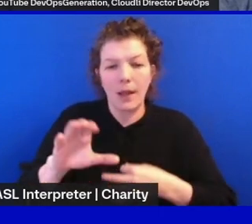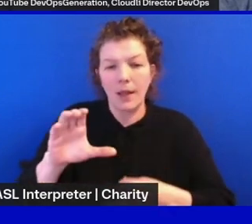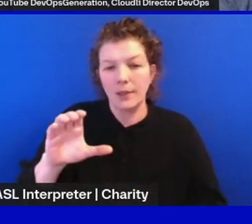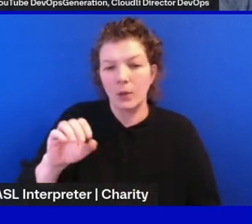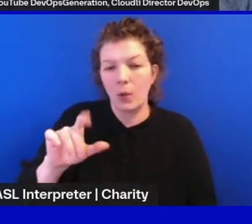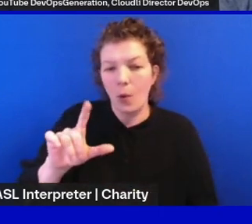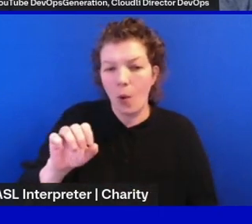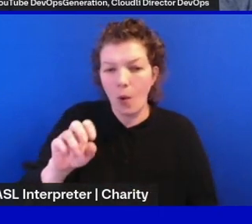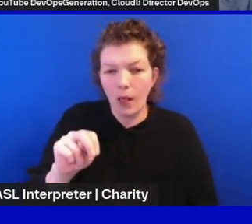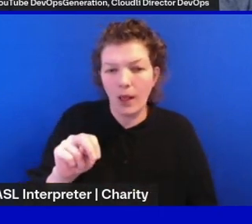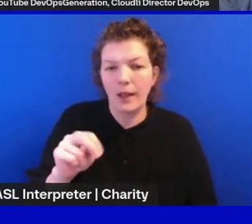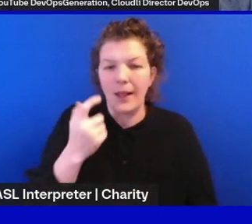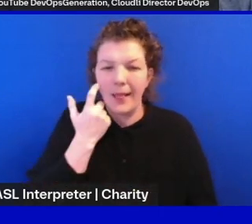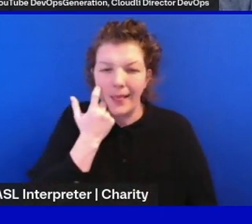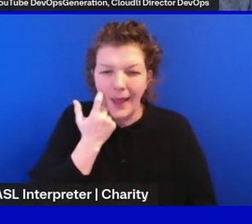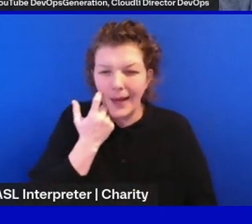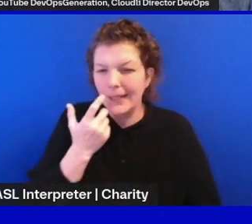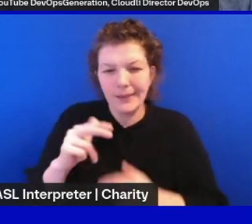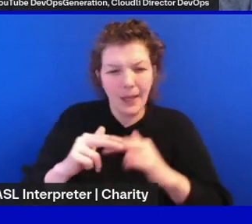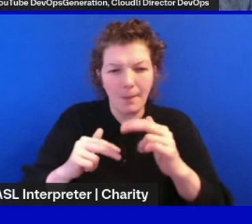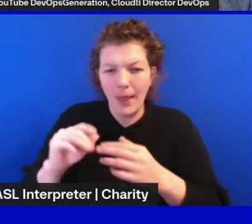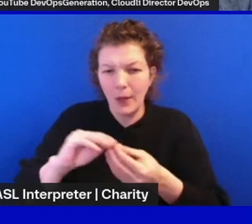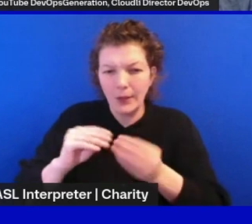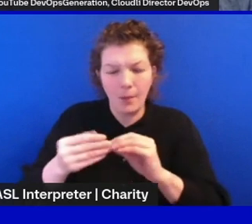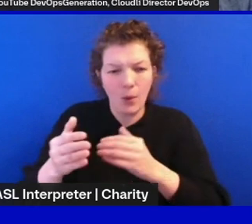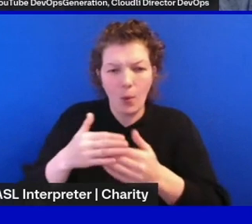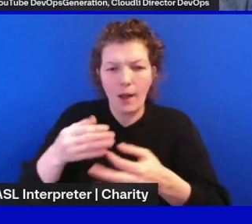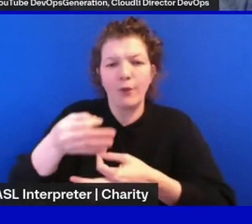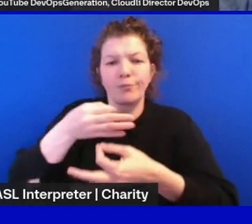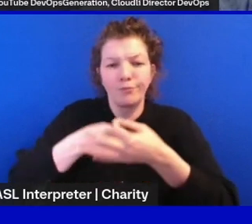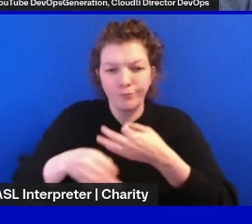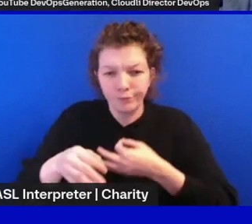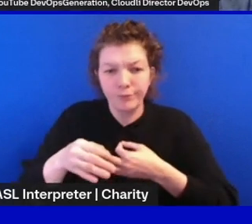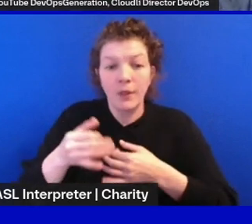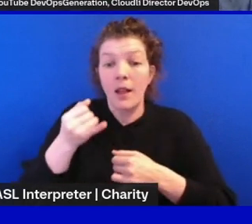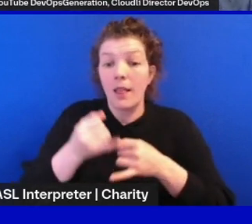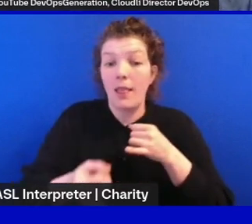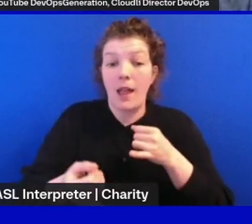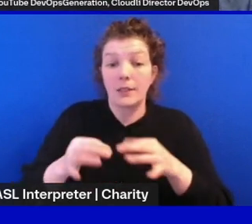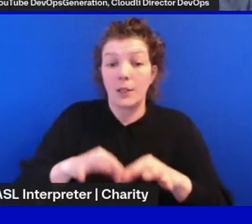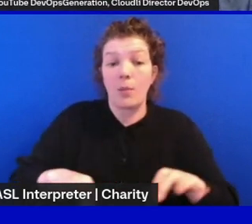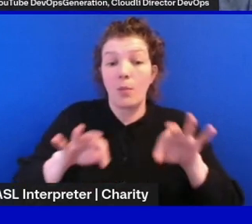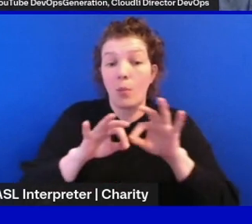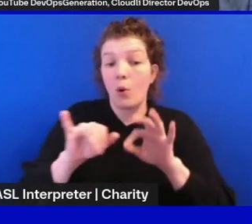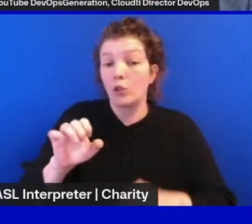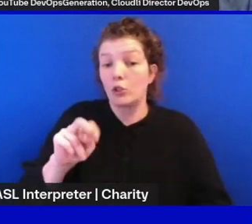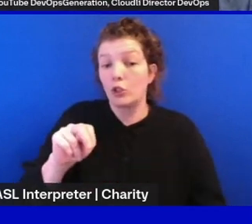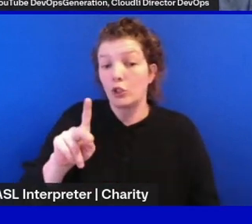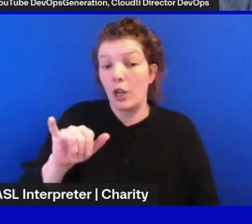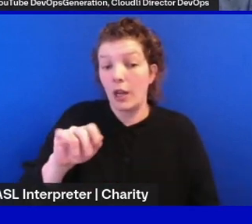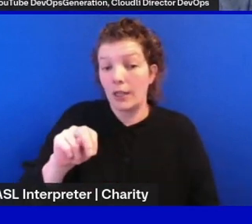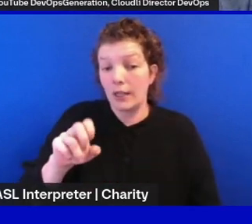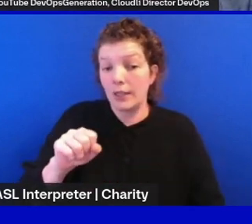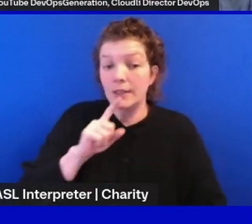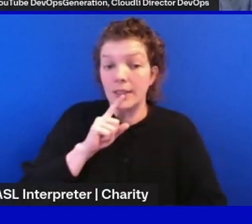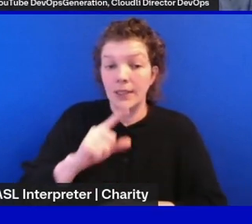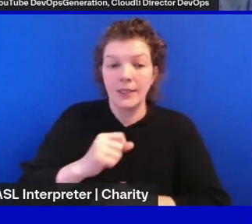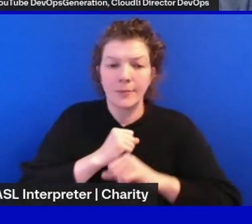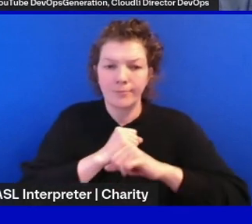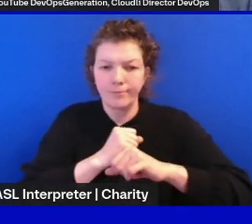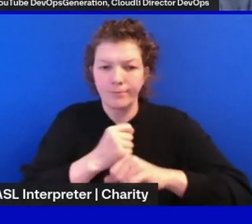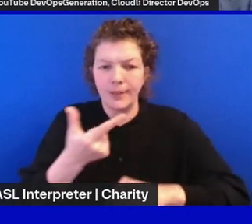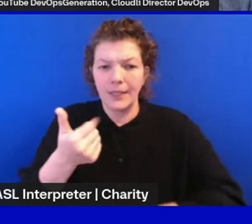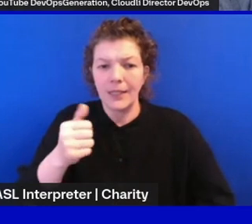for colon whatever the build number is. The last but most important job of Jenkins is to gatekeep Nomad in this drawing. When you run